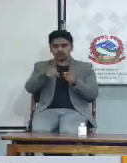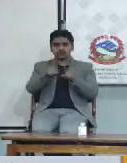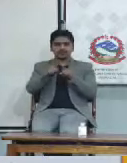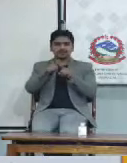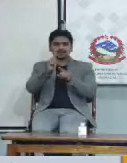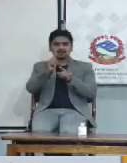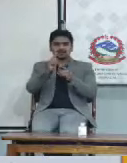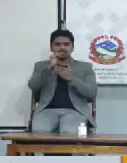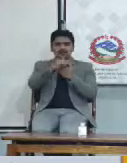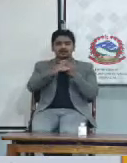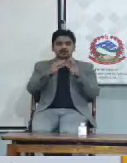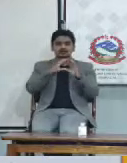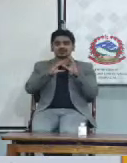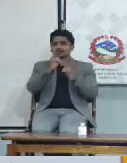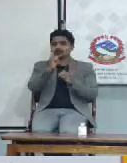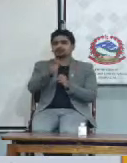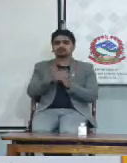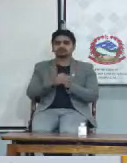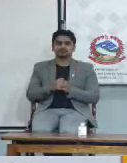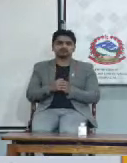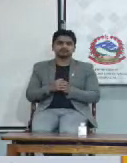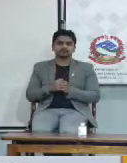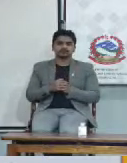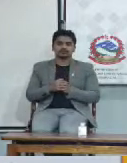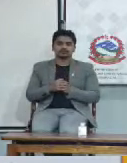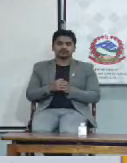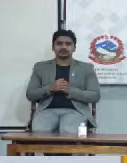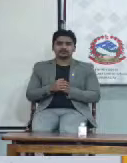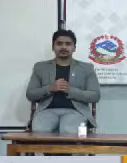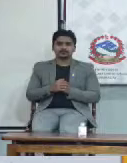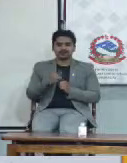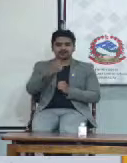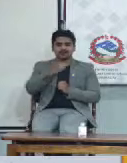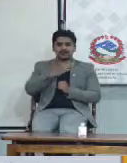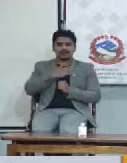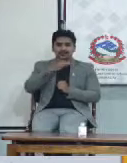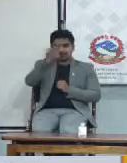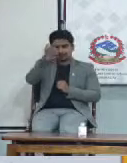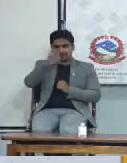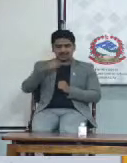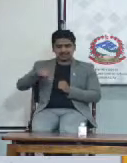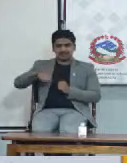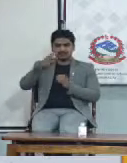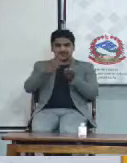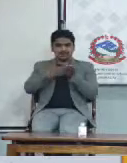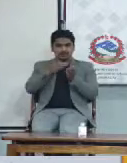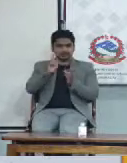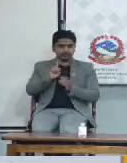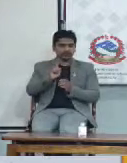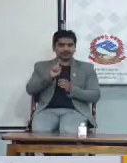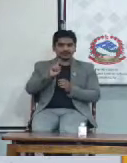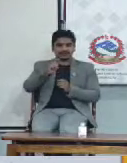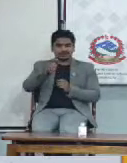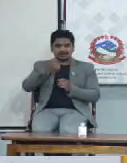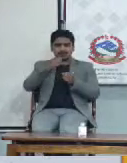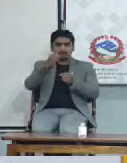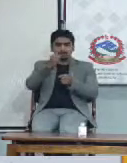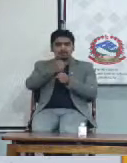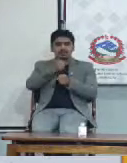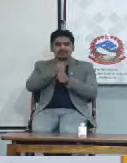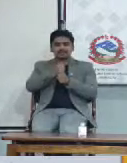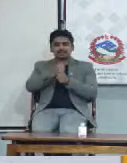It is not in apply in our individual life, but also in a professional life. Also, the communication is very